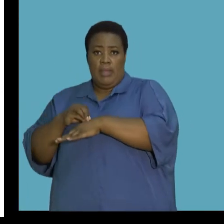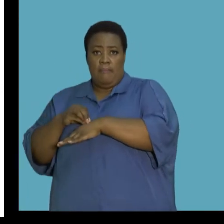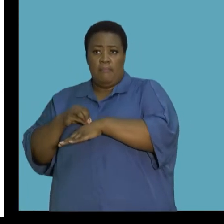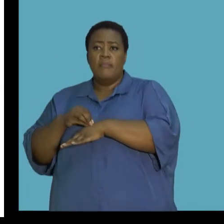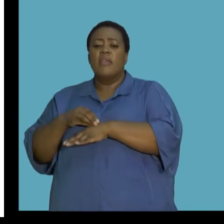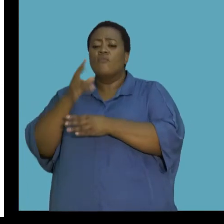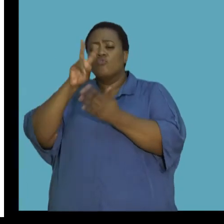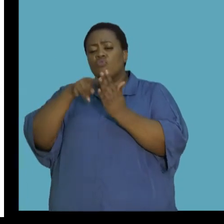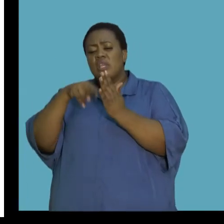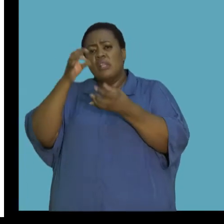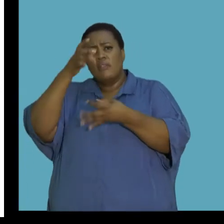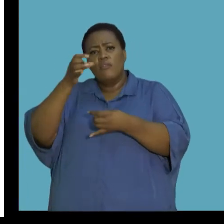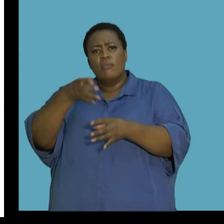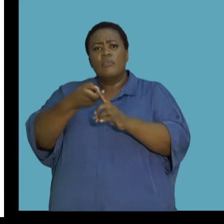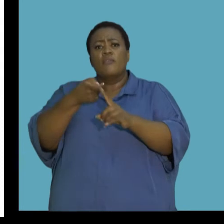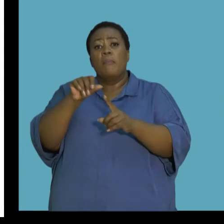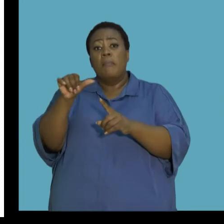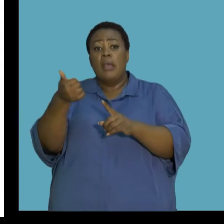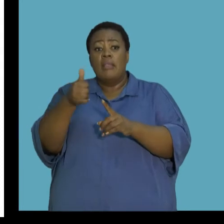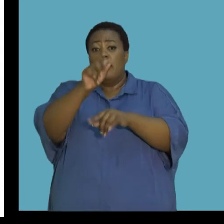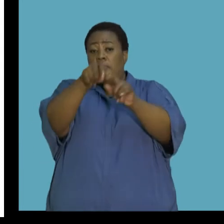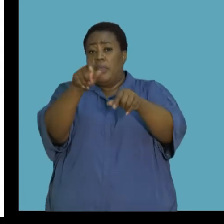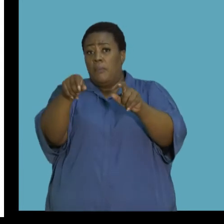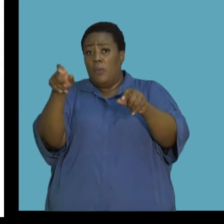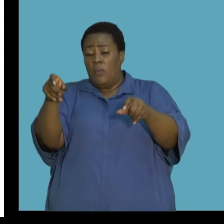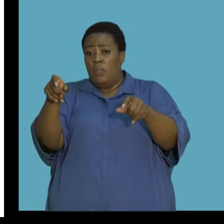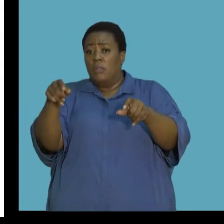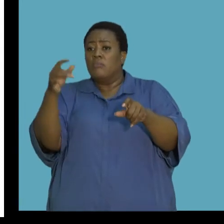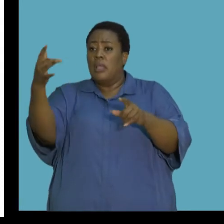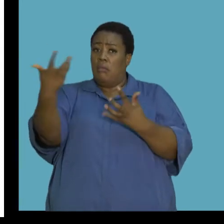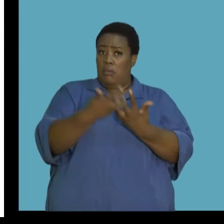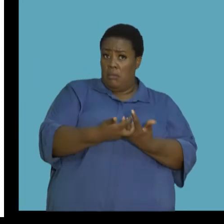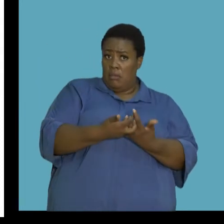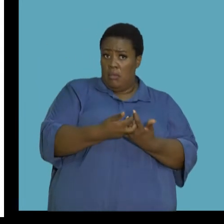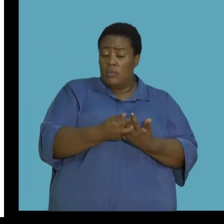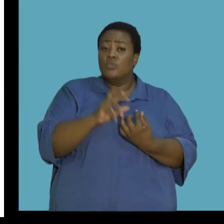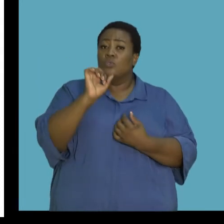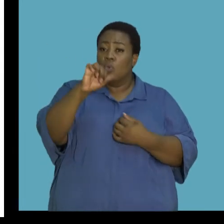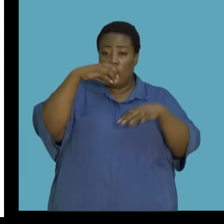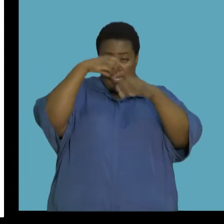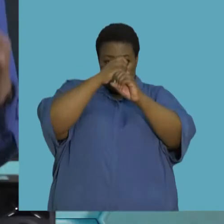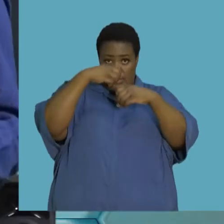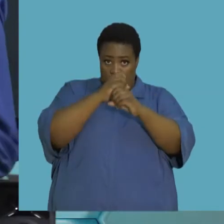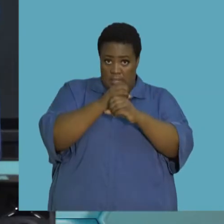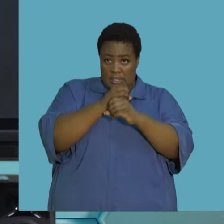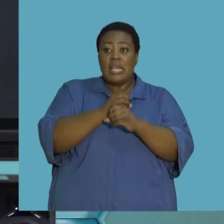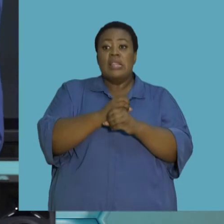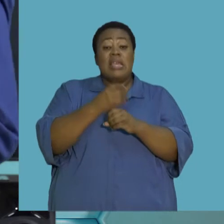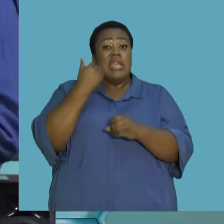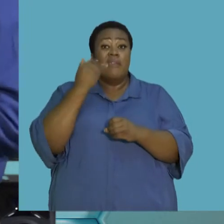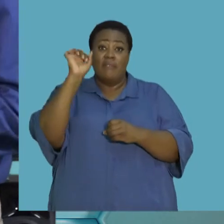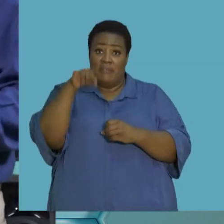sites, do they relate to your primary information or your experiment? And that is what